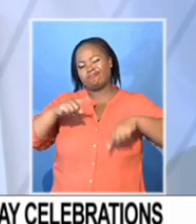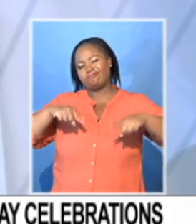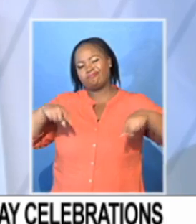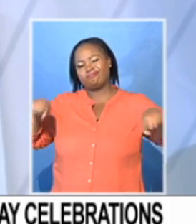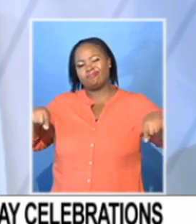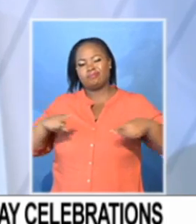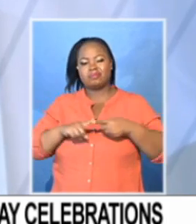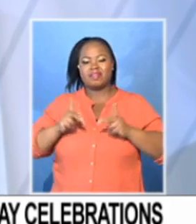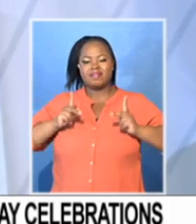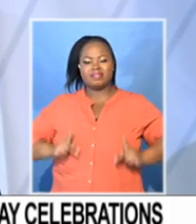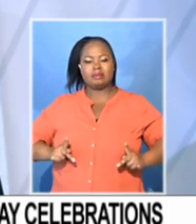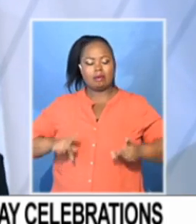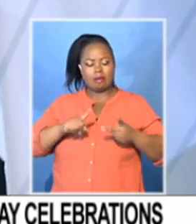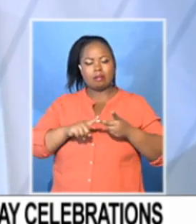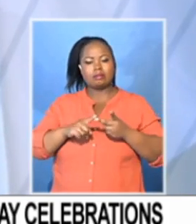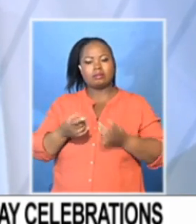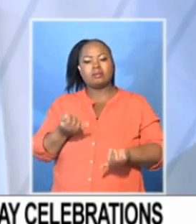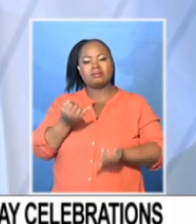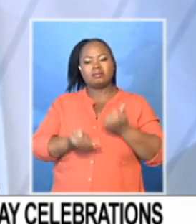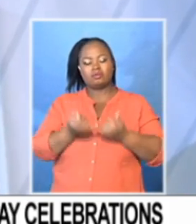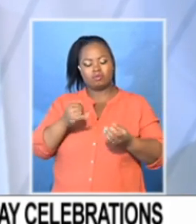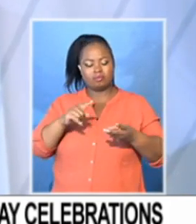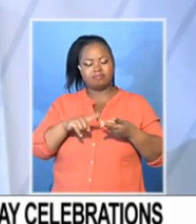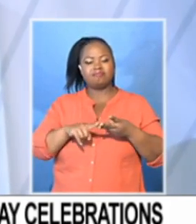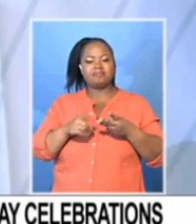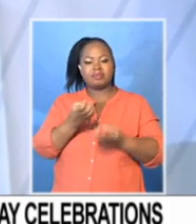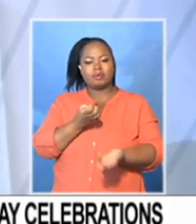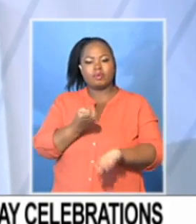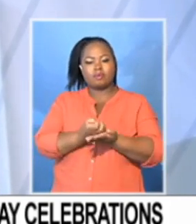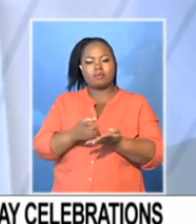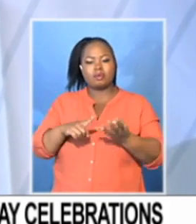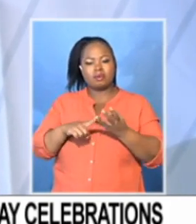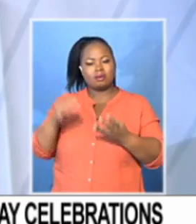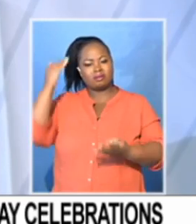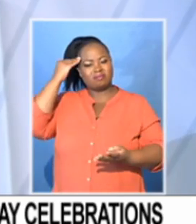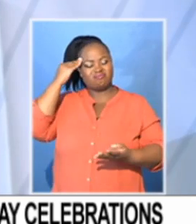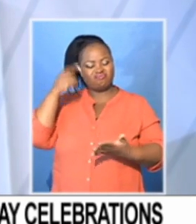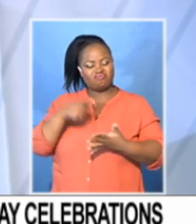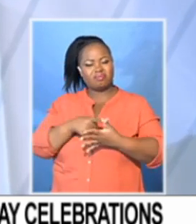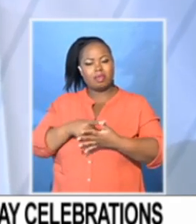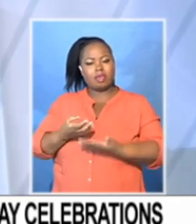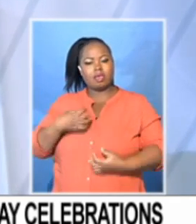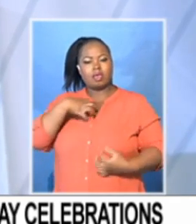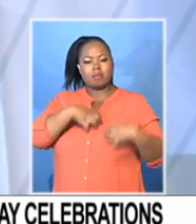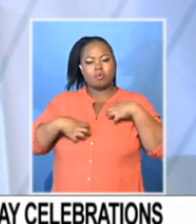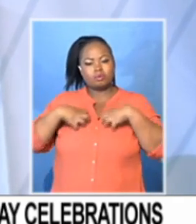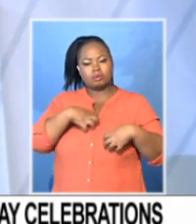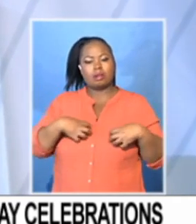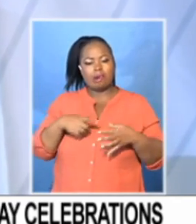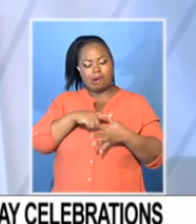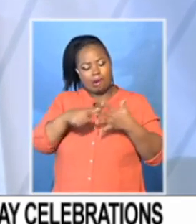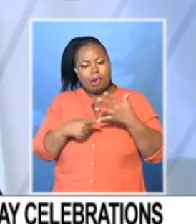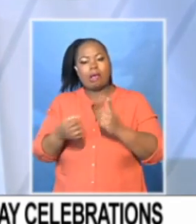sexual, economic, psychological, and emotional. And they